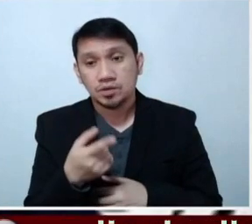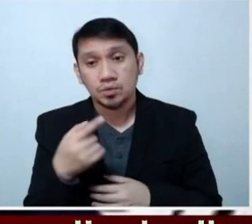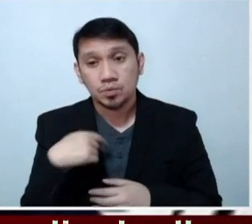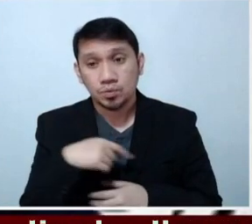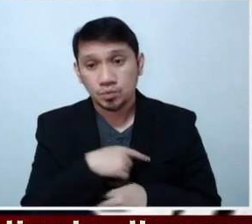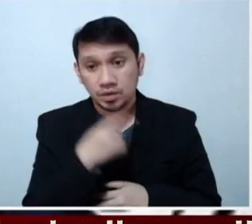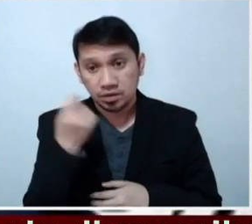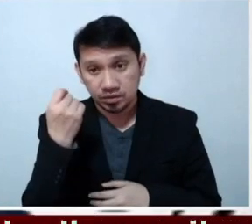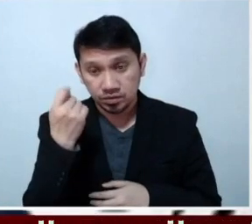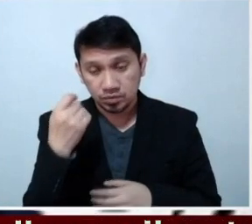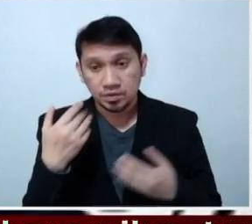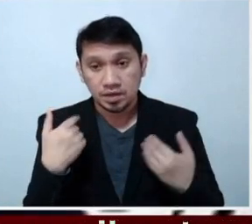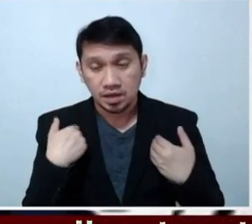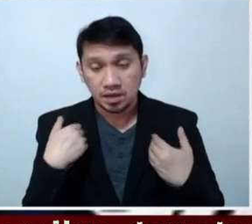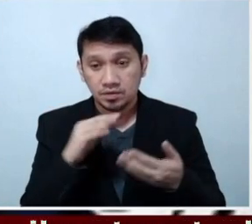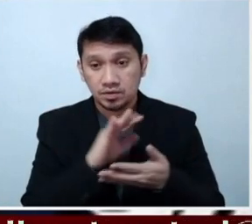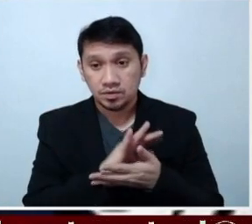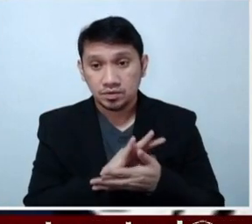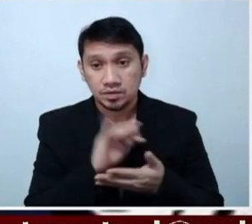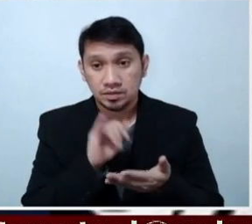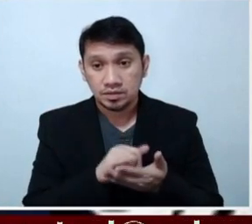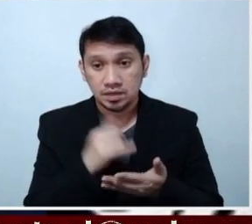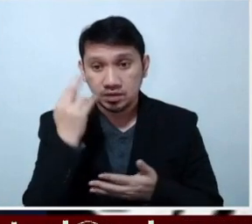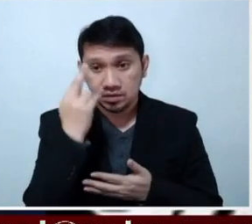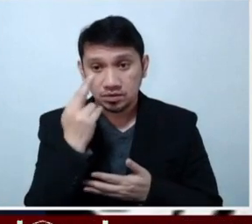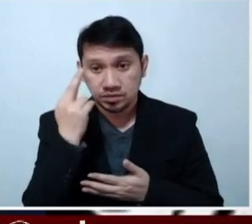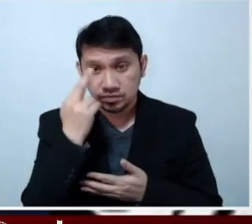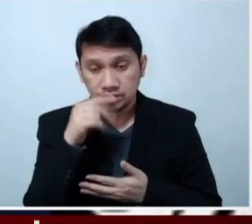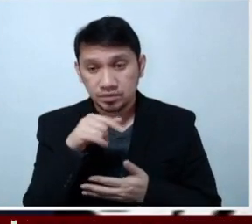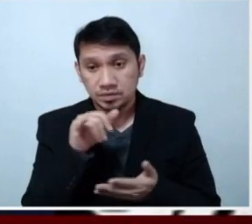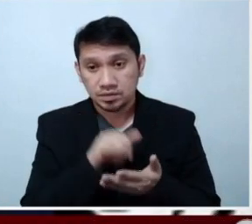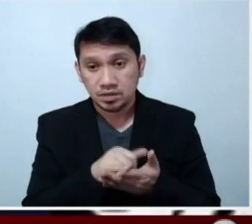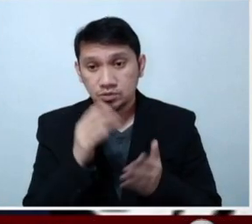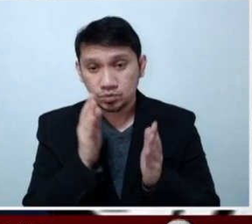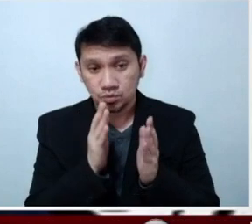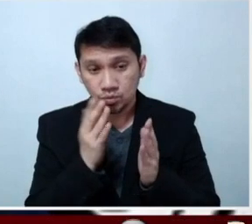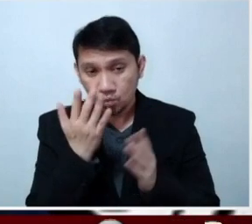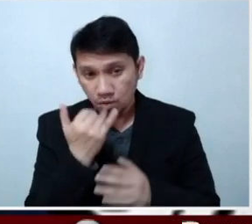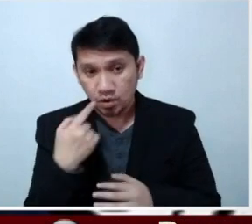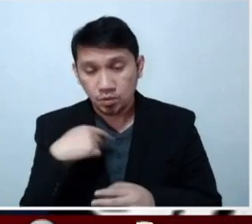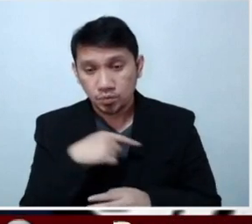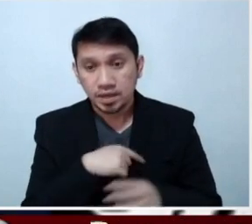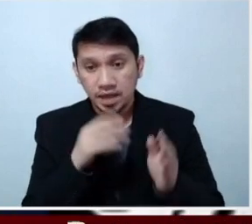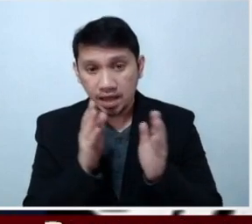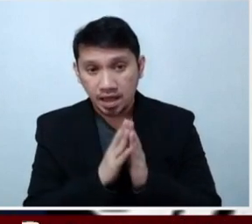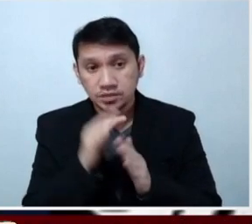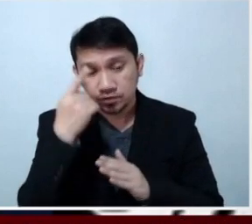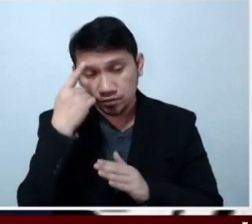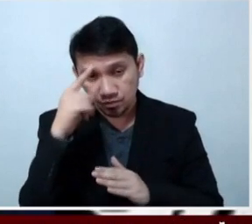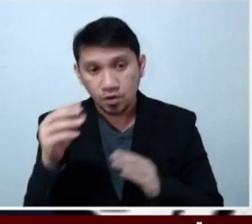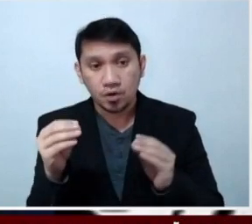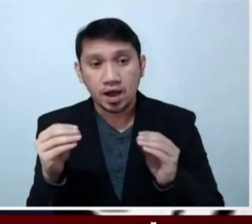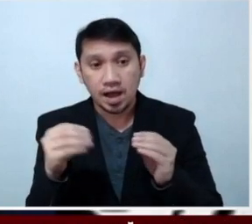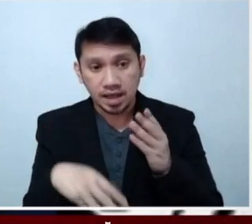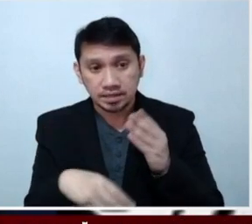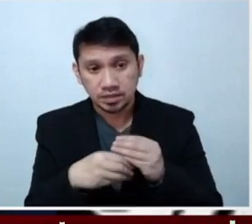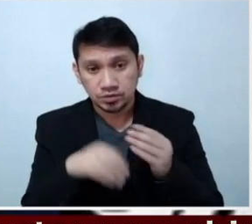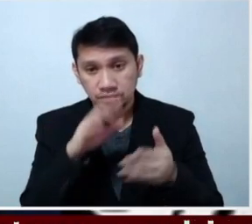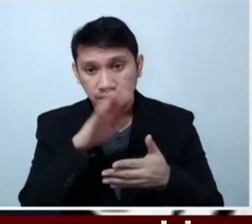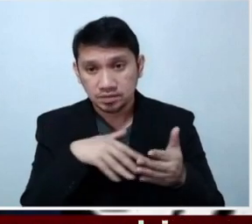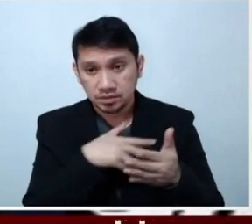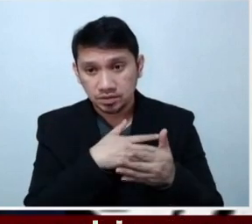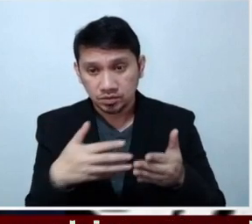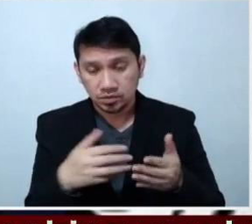that there's a pandemic and that is the reason actually that we are asking for an extension, because before, in the previous elections, it